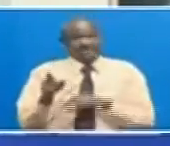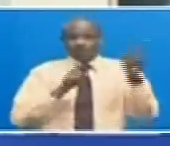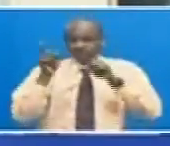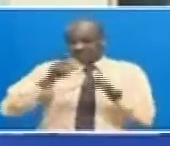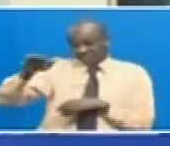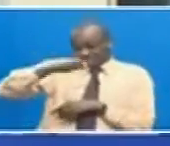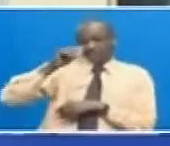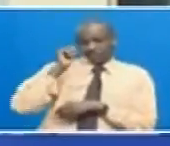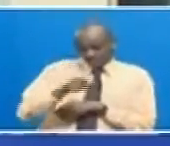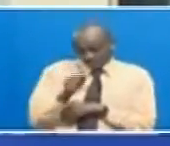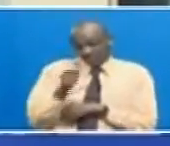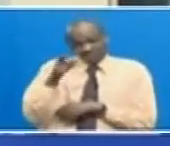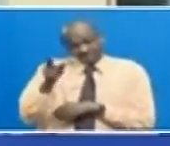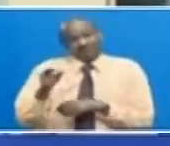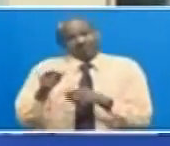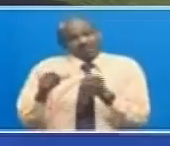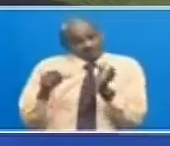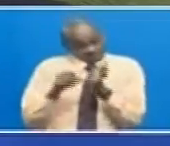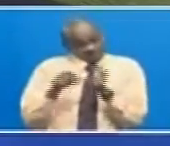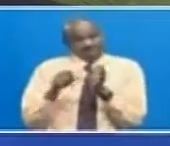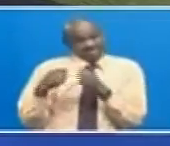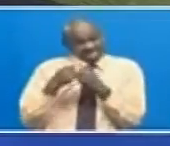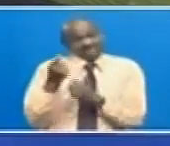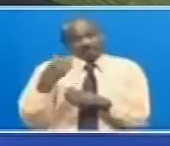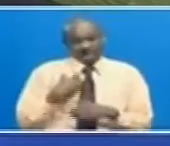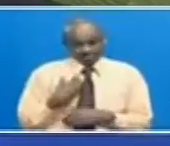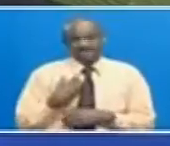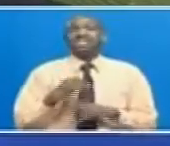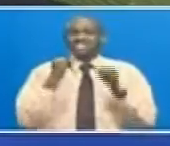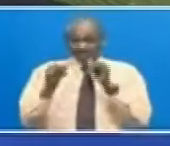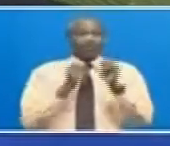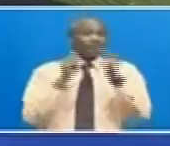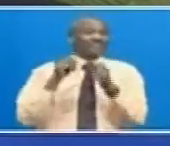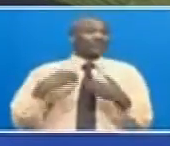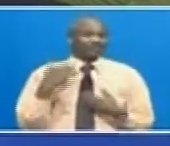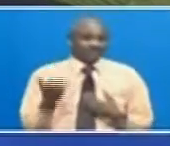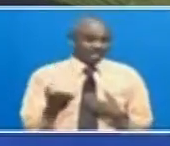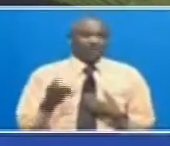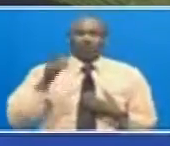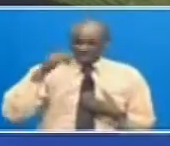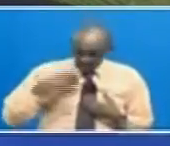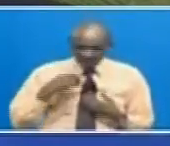sector is yet to emerge from the doldrums. We have new competition, so we've got to